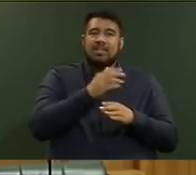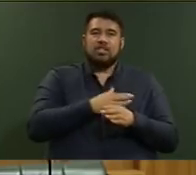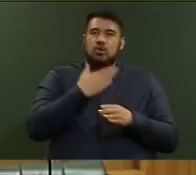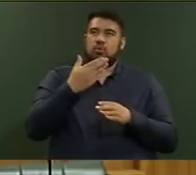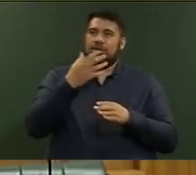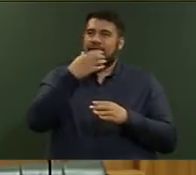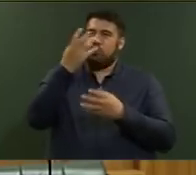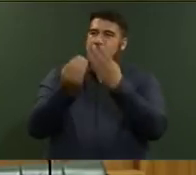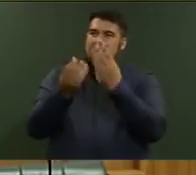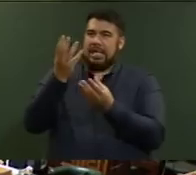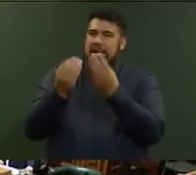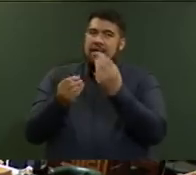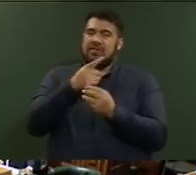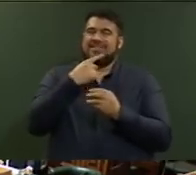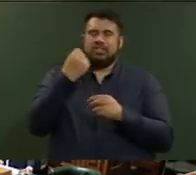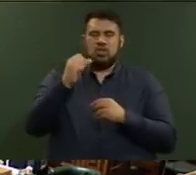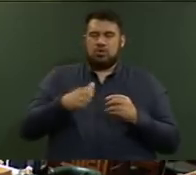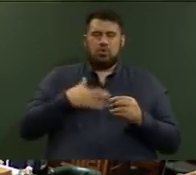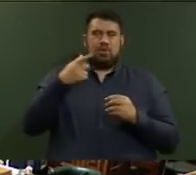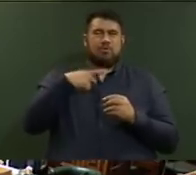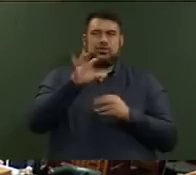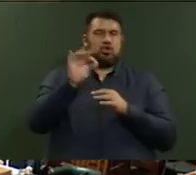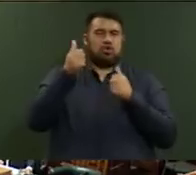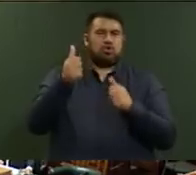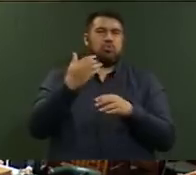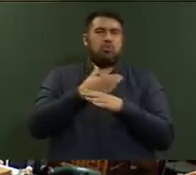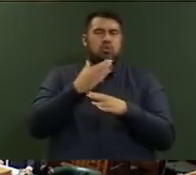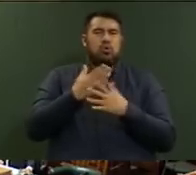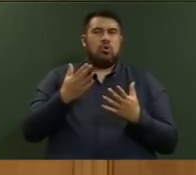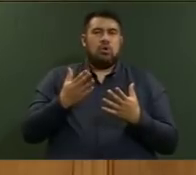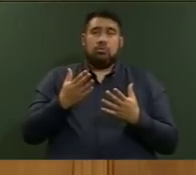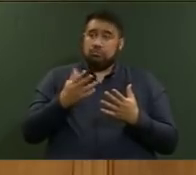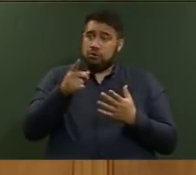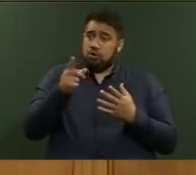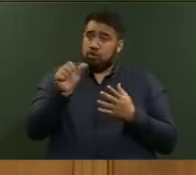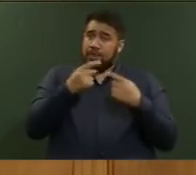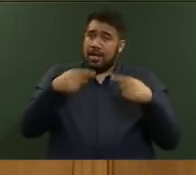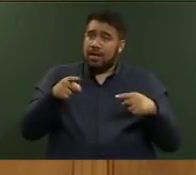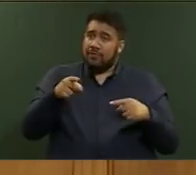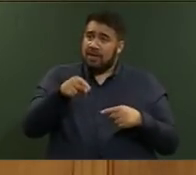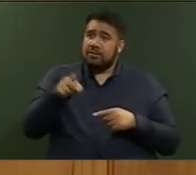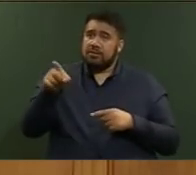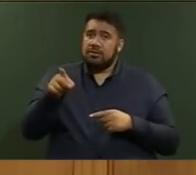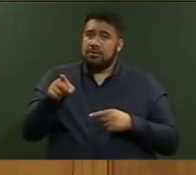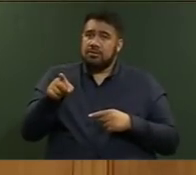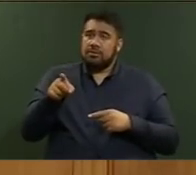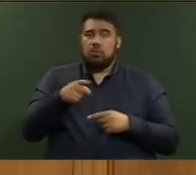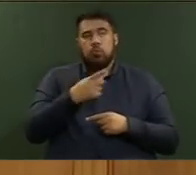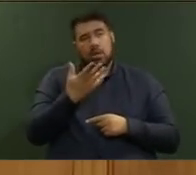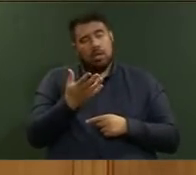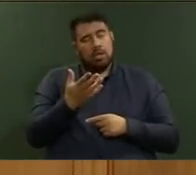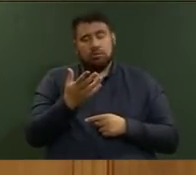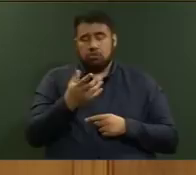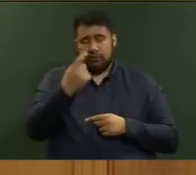is dignified work? Again, Mr Speaker, a lot of circumstances come to